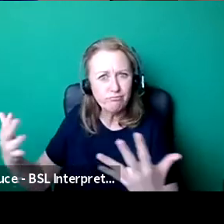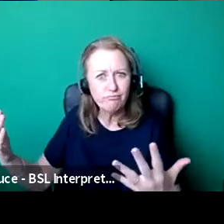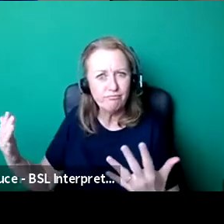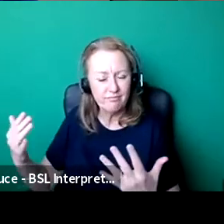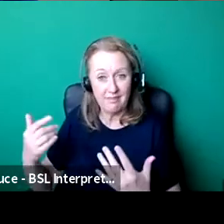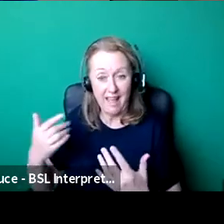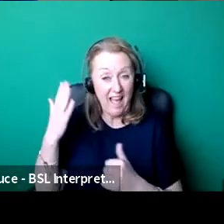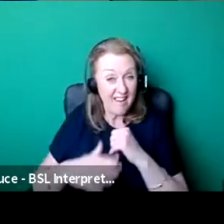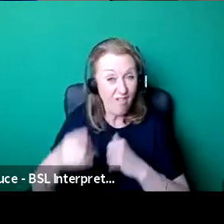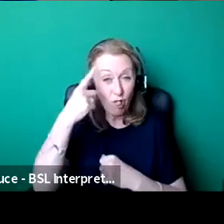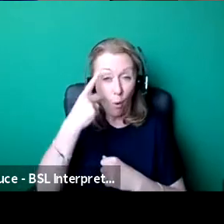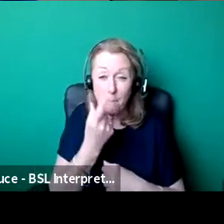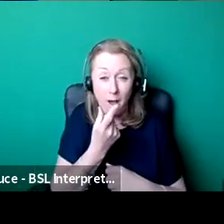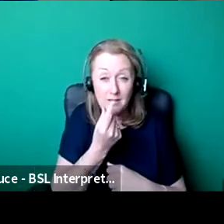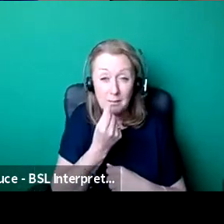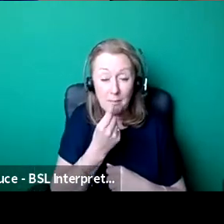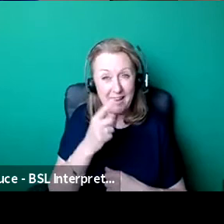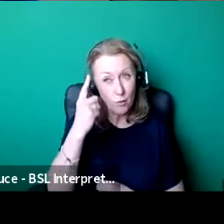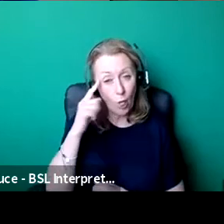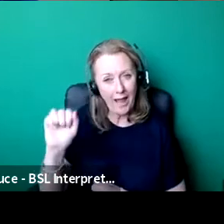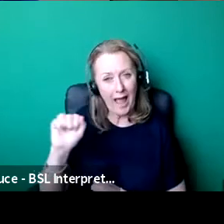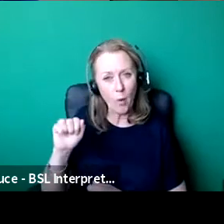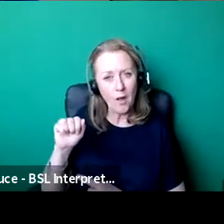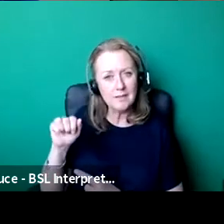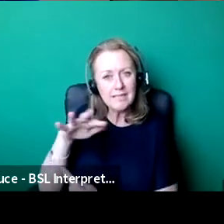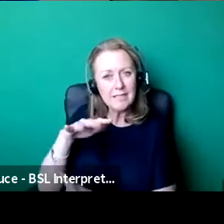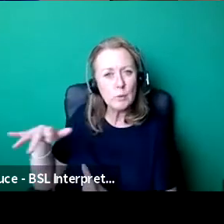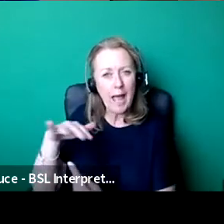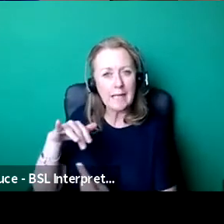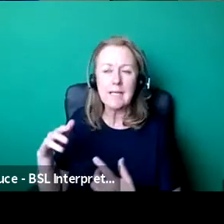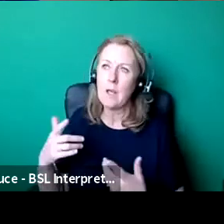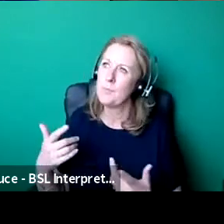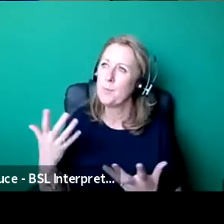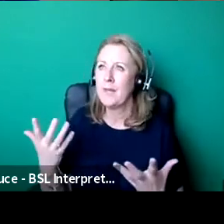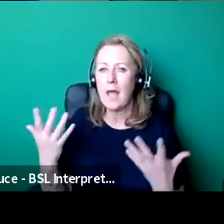know even a little bit about Libyan society, we are very...